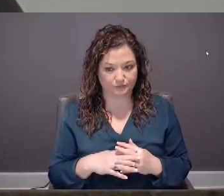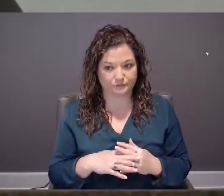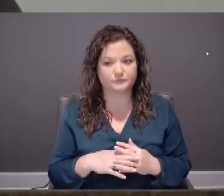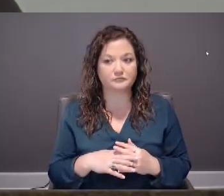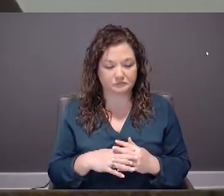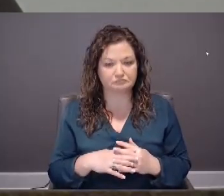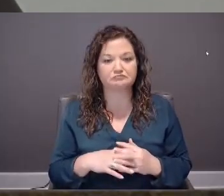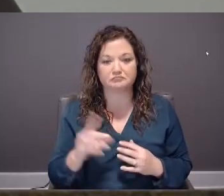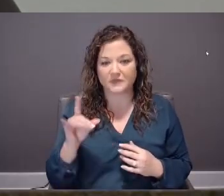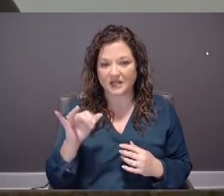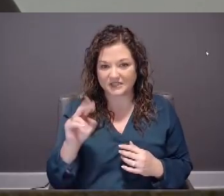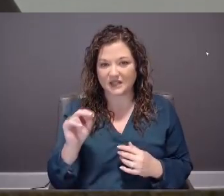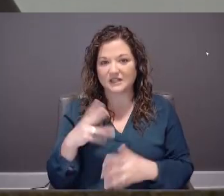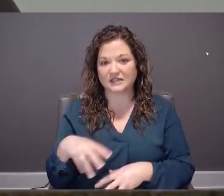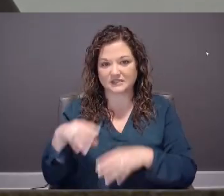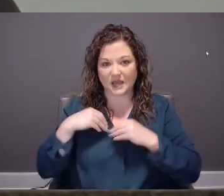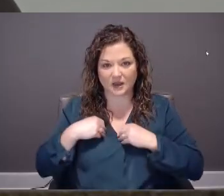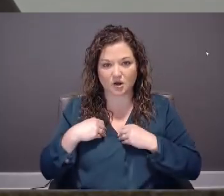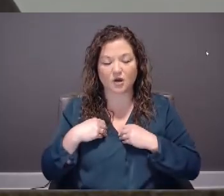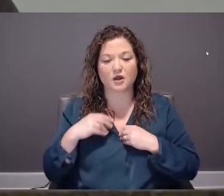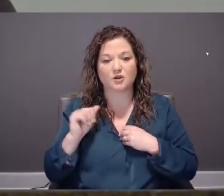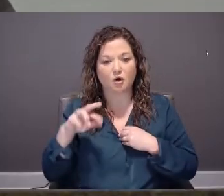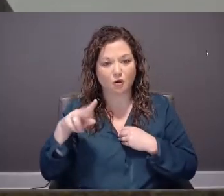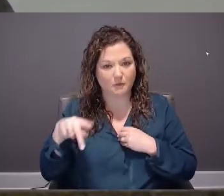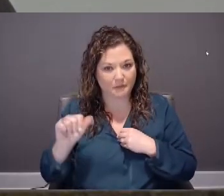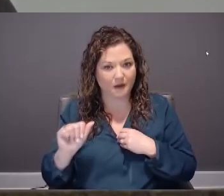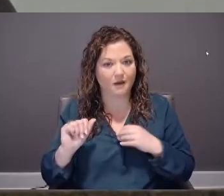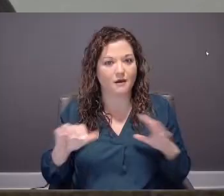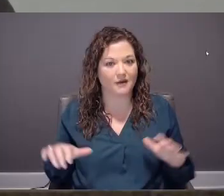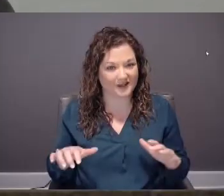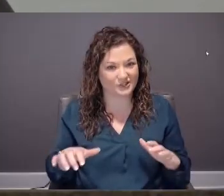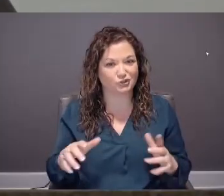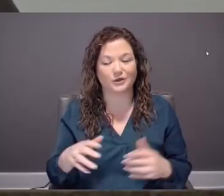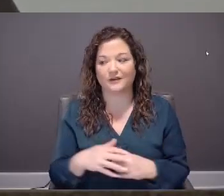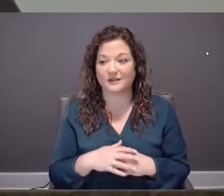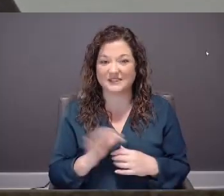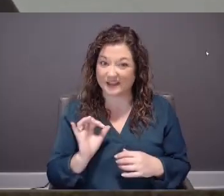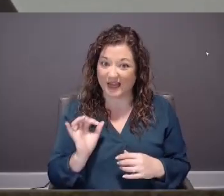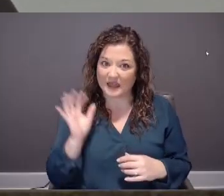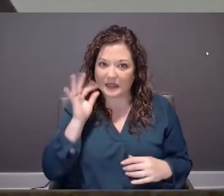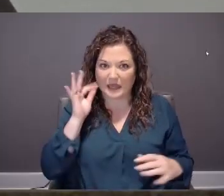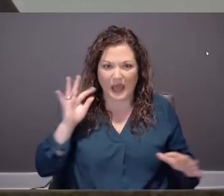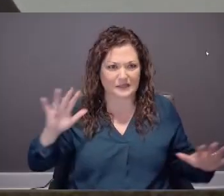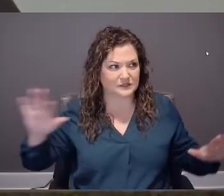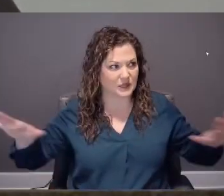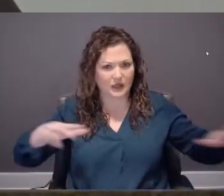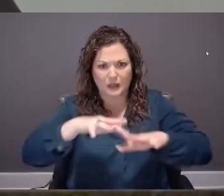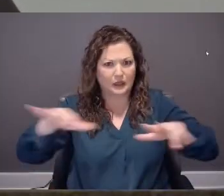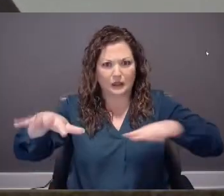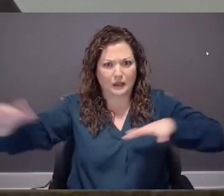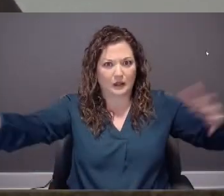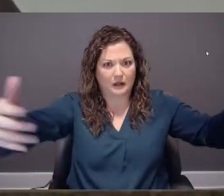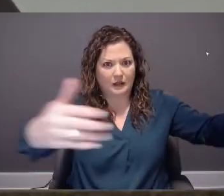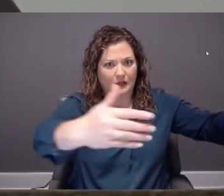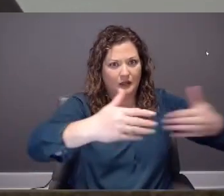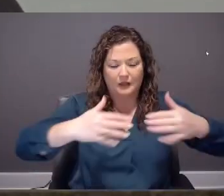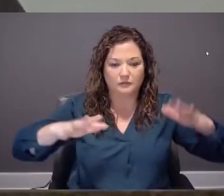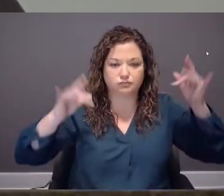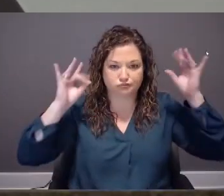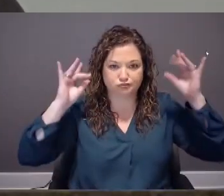ARPA initiative for us. It's been a little bit like herding cats, and that cats are not our department heads, but rather the cats are